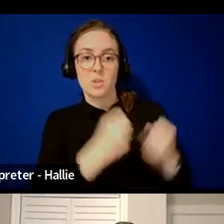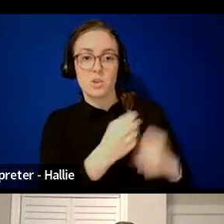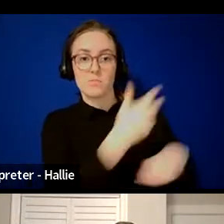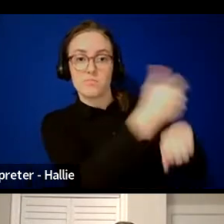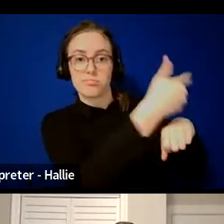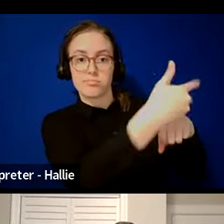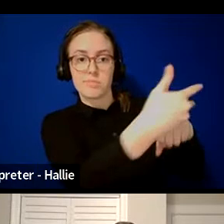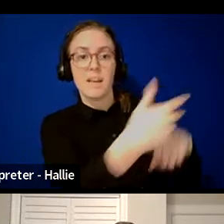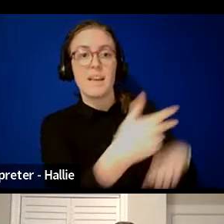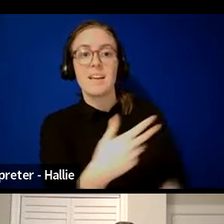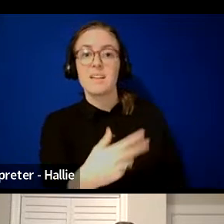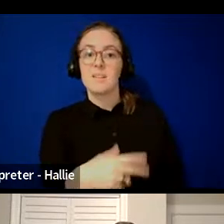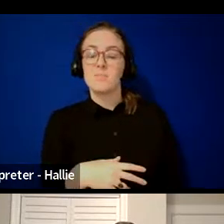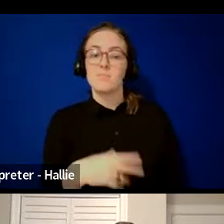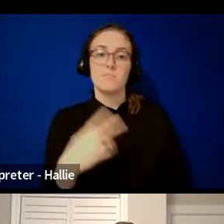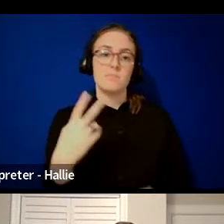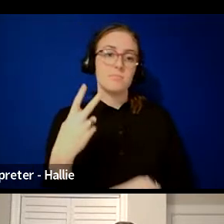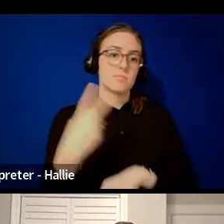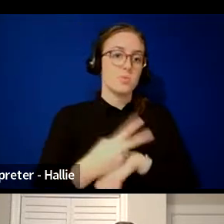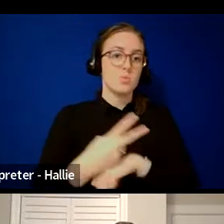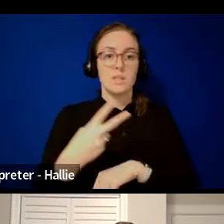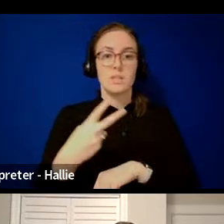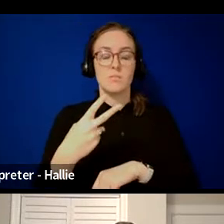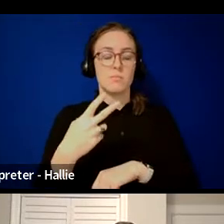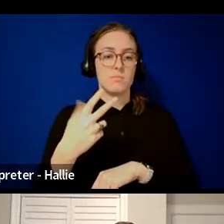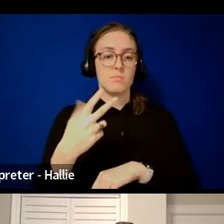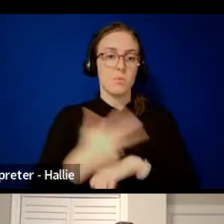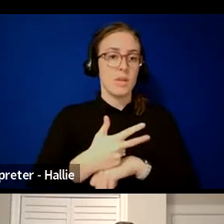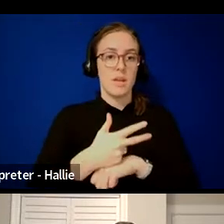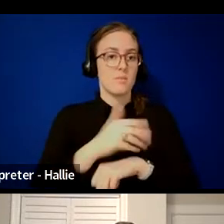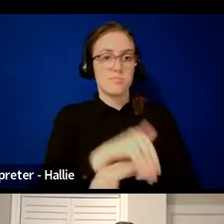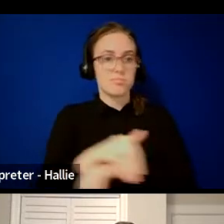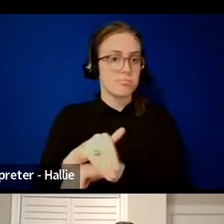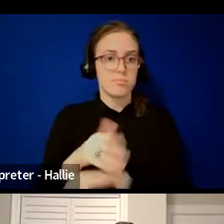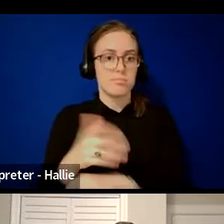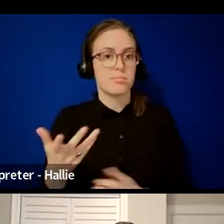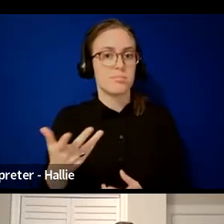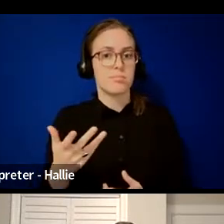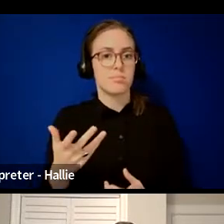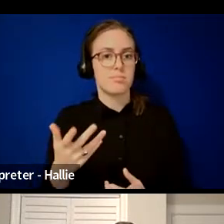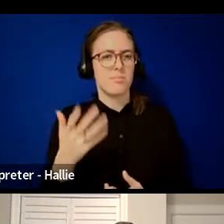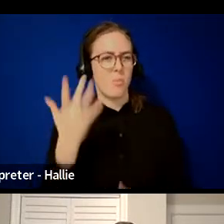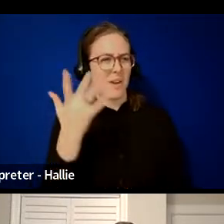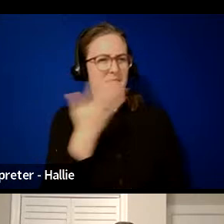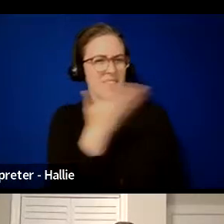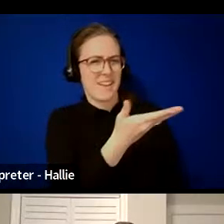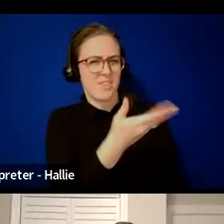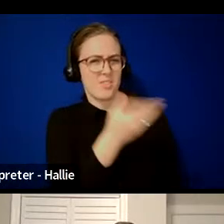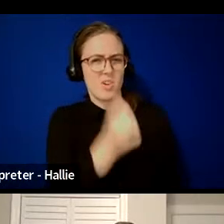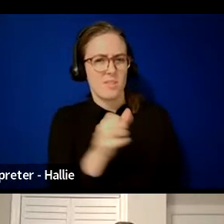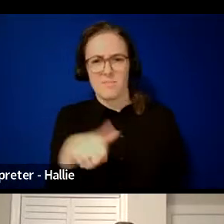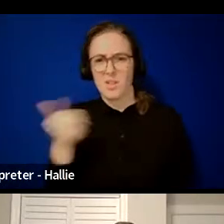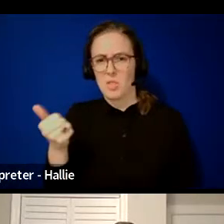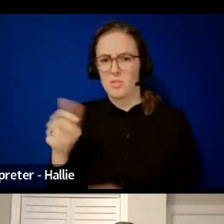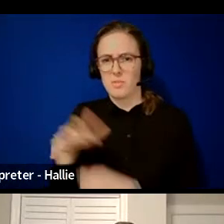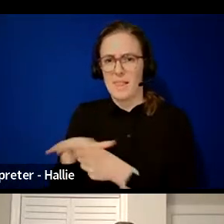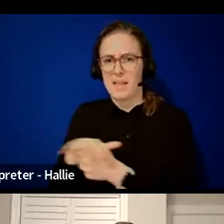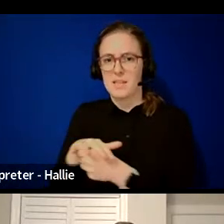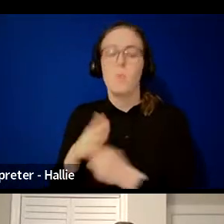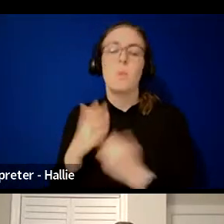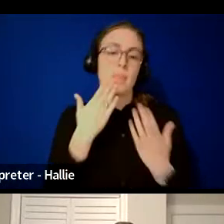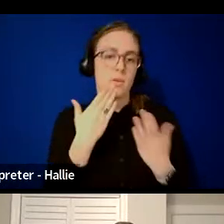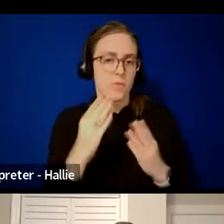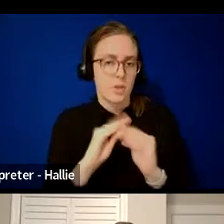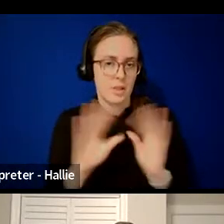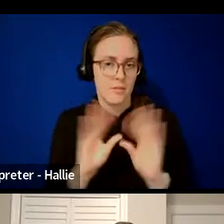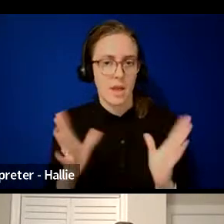I mean, it requires some type of answer as to why there and not, you know, somewhere else. And so I do appreciate you clarifying that and